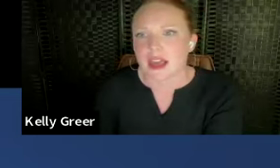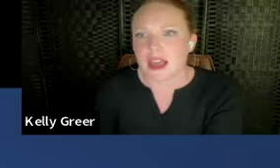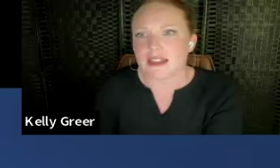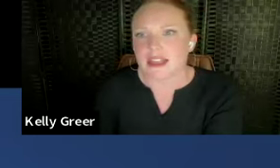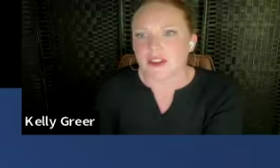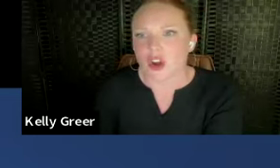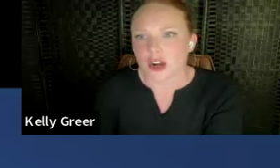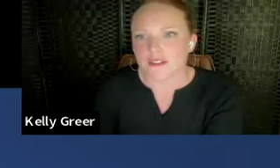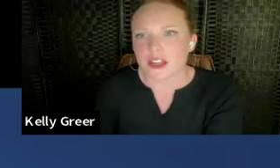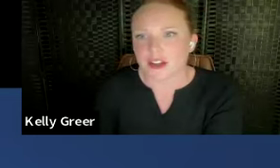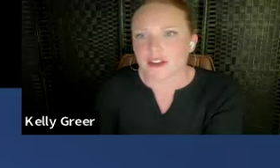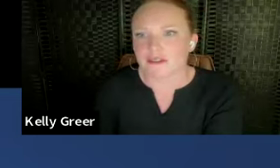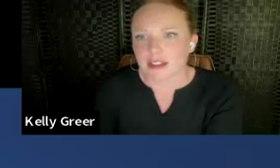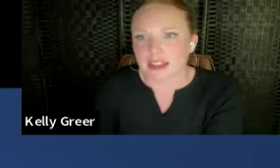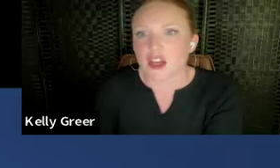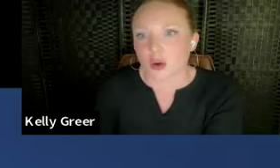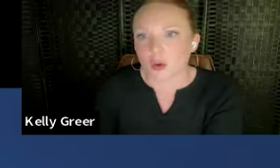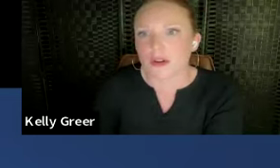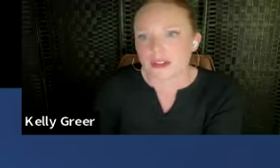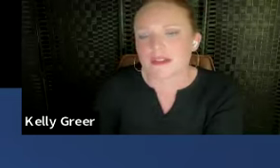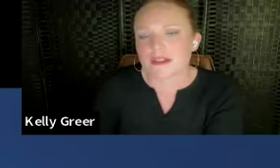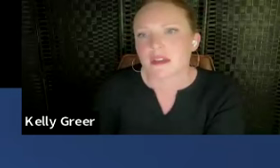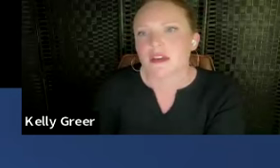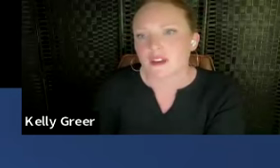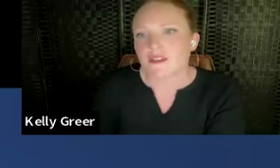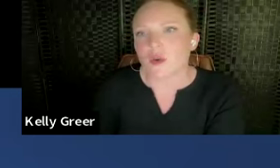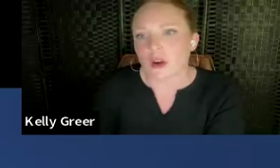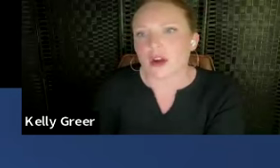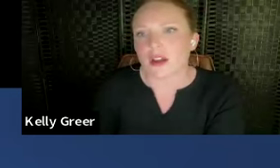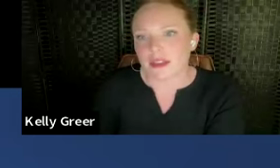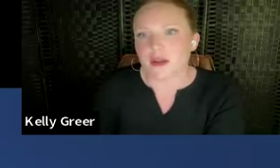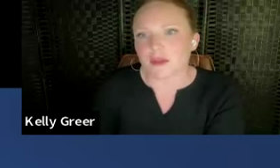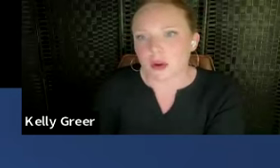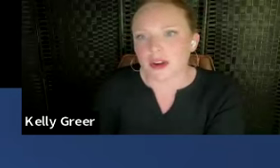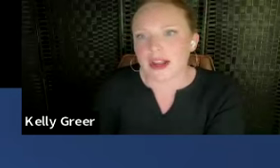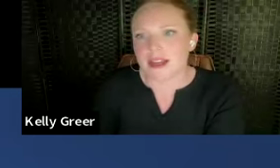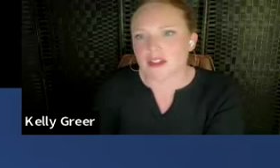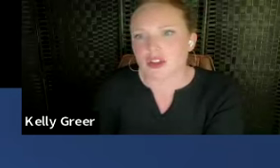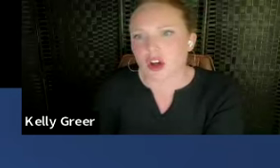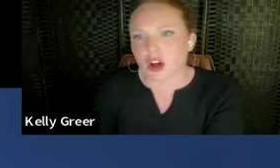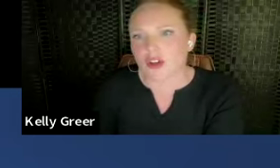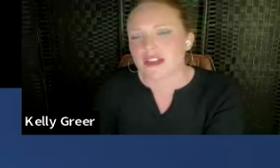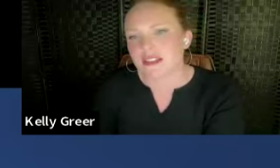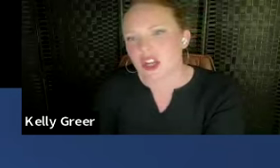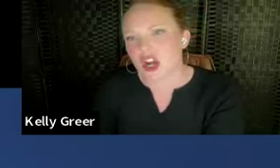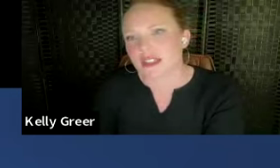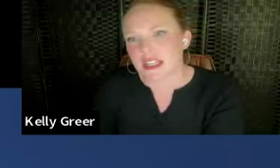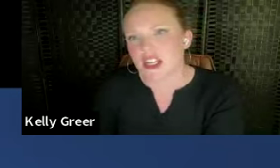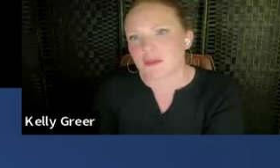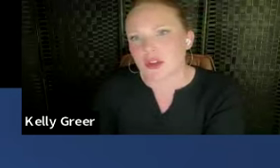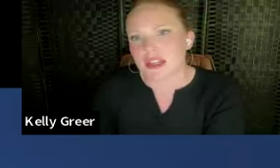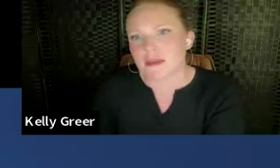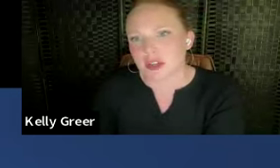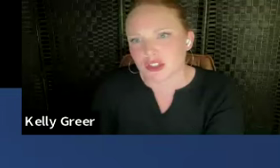making a deaf and hard of hearing friendly cohort for their program. It's called